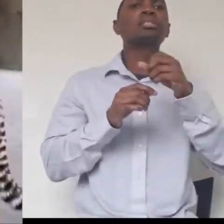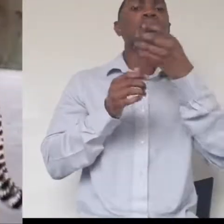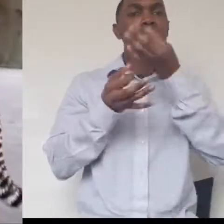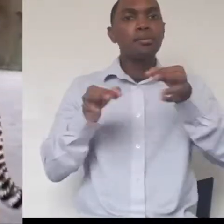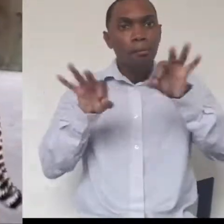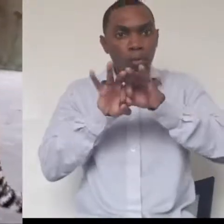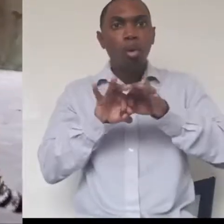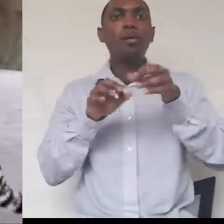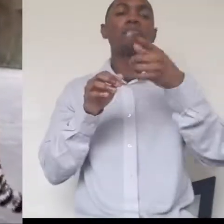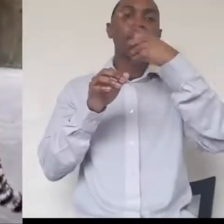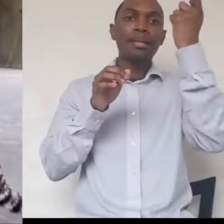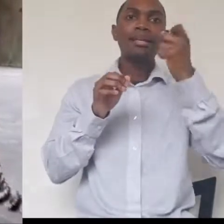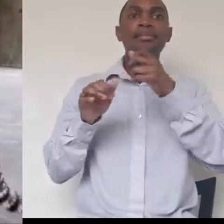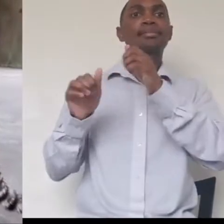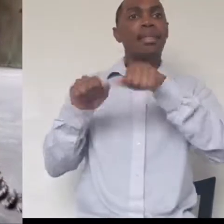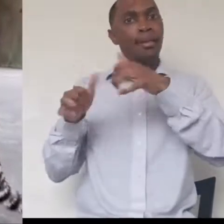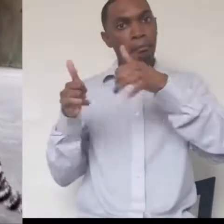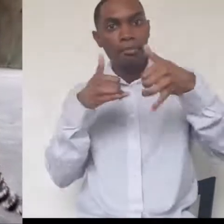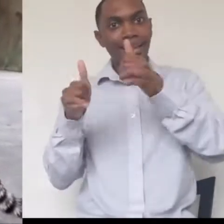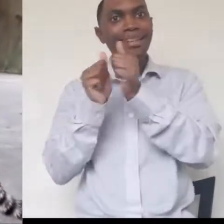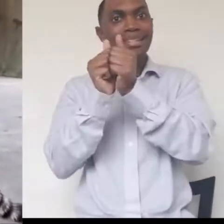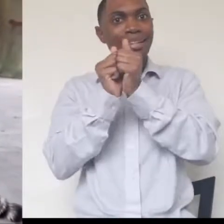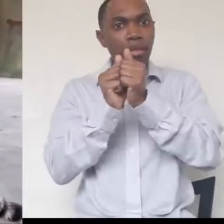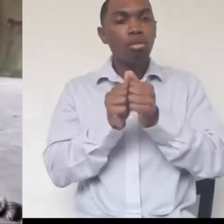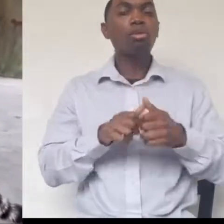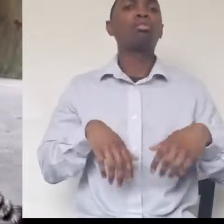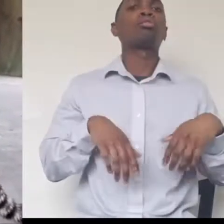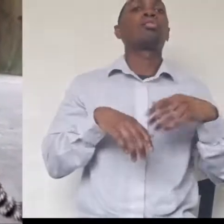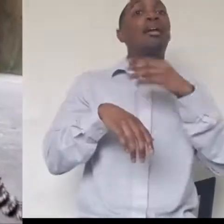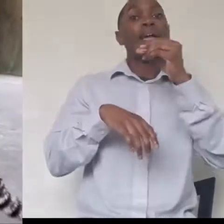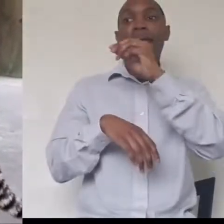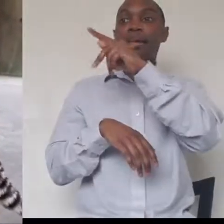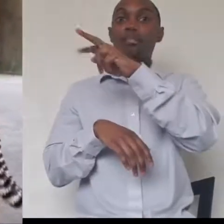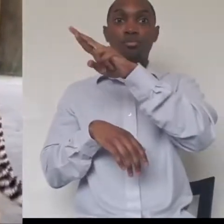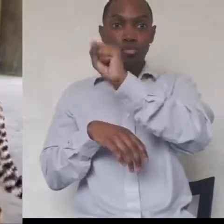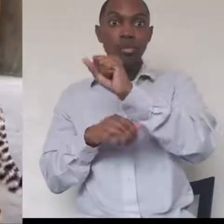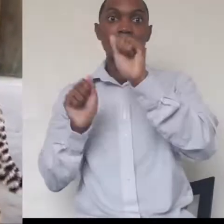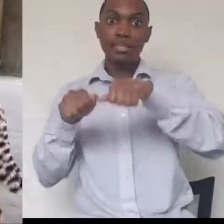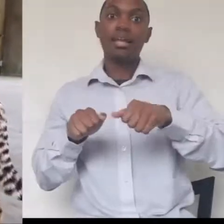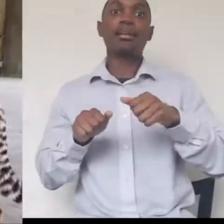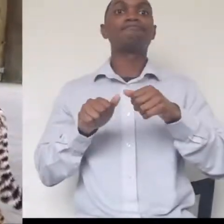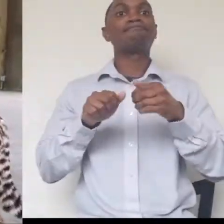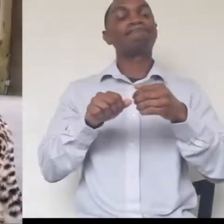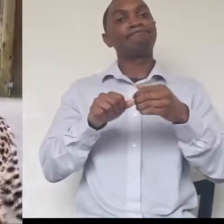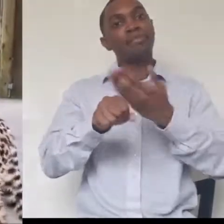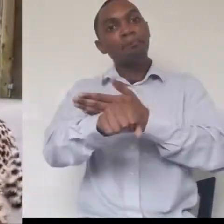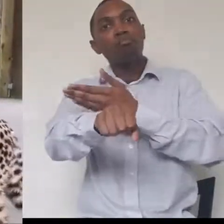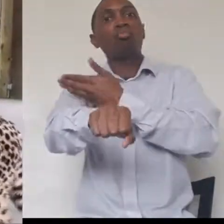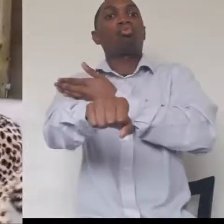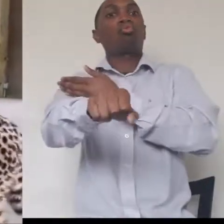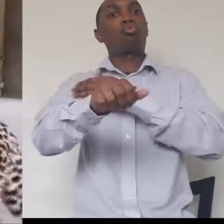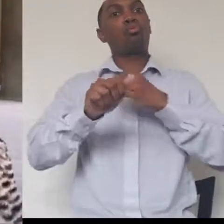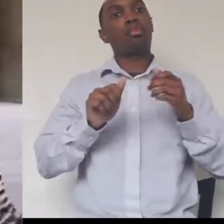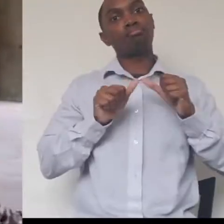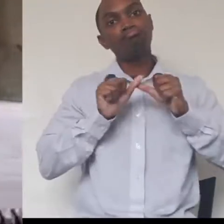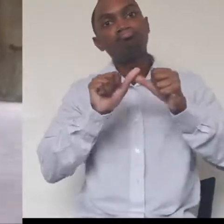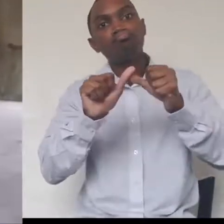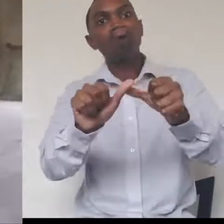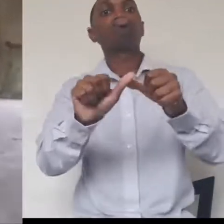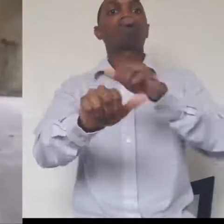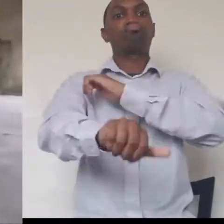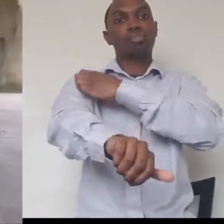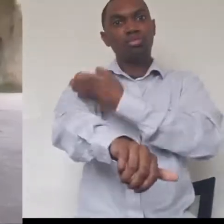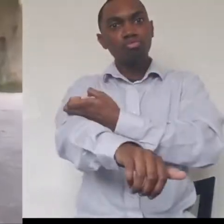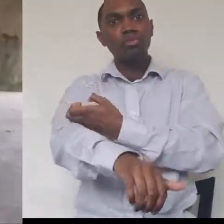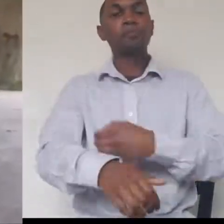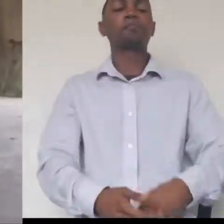part of why Remus is also really important. He allows her to play, and they run together in the yard to help her build up